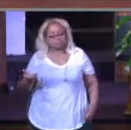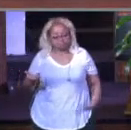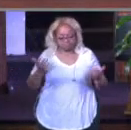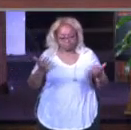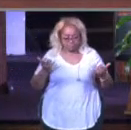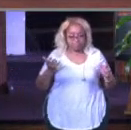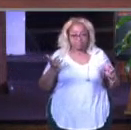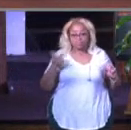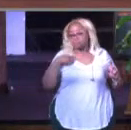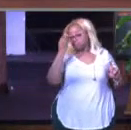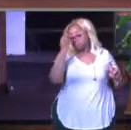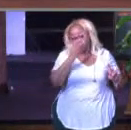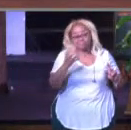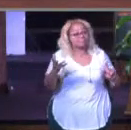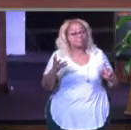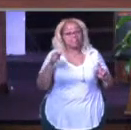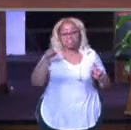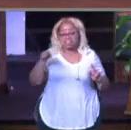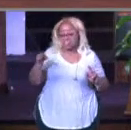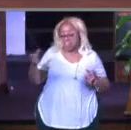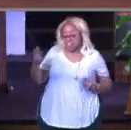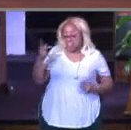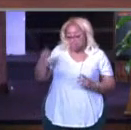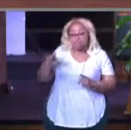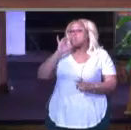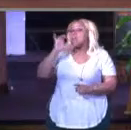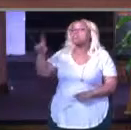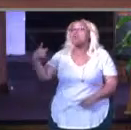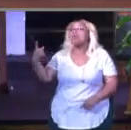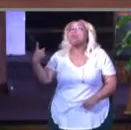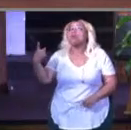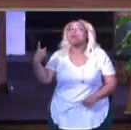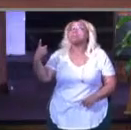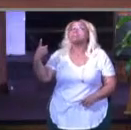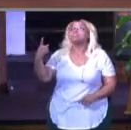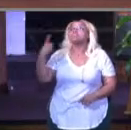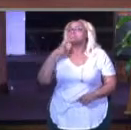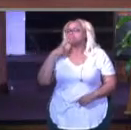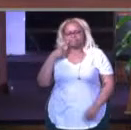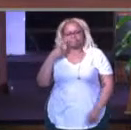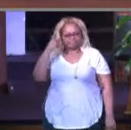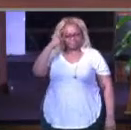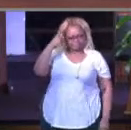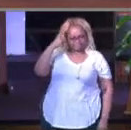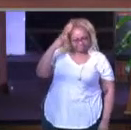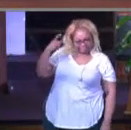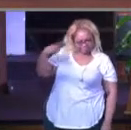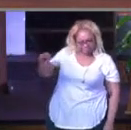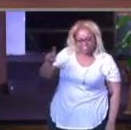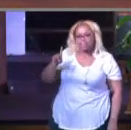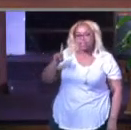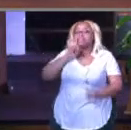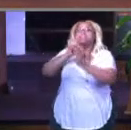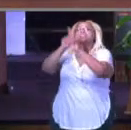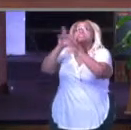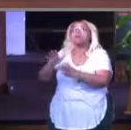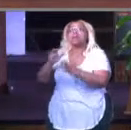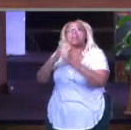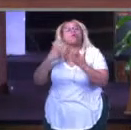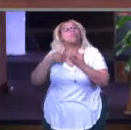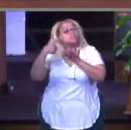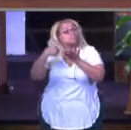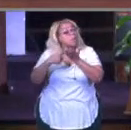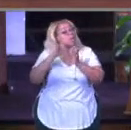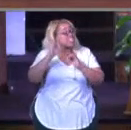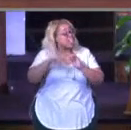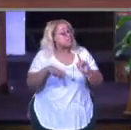Now, let me just say, these 11 aren't the only ones who should be under suspicion. In discipleship class yesterday,